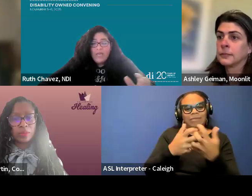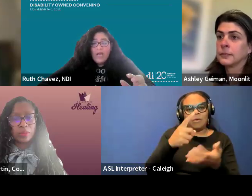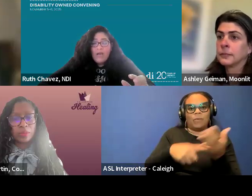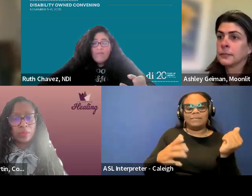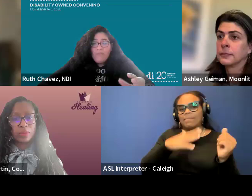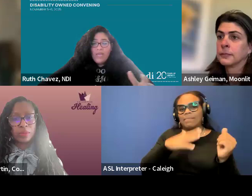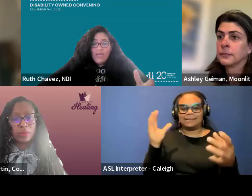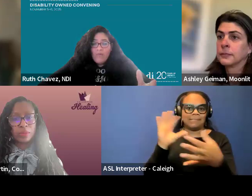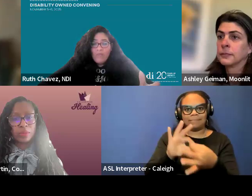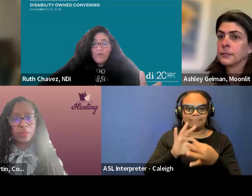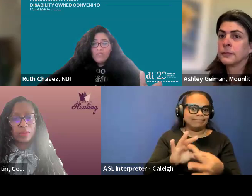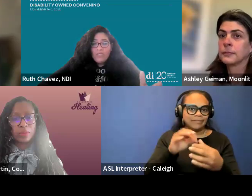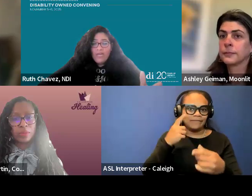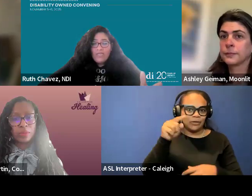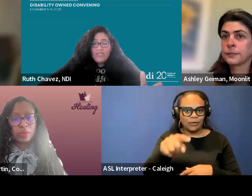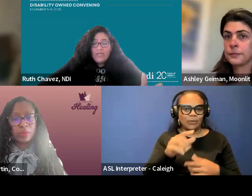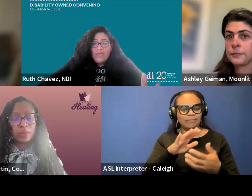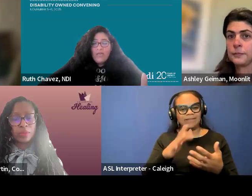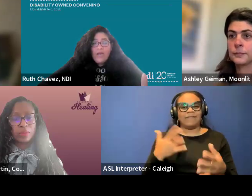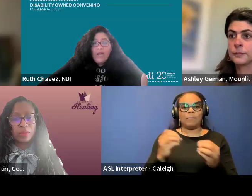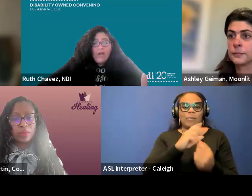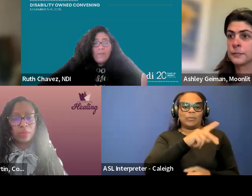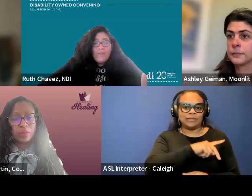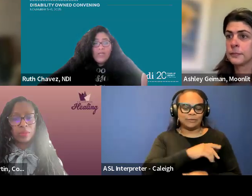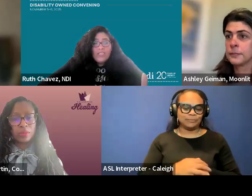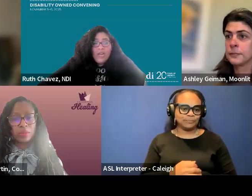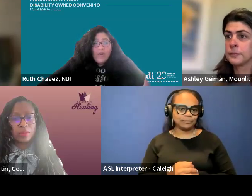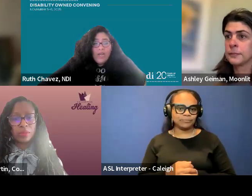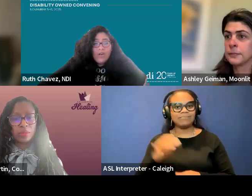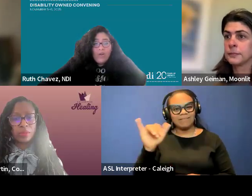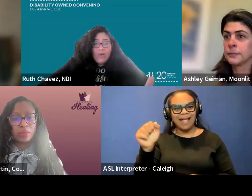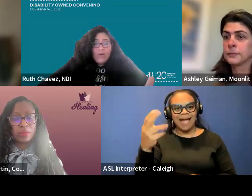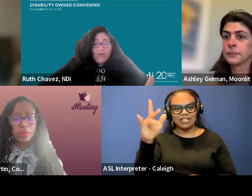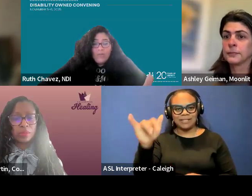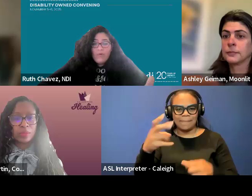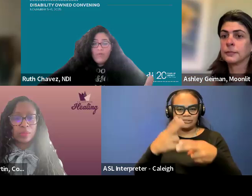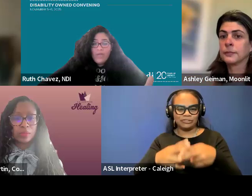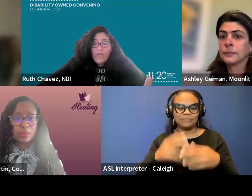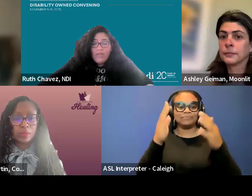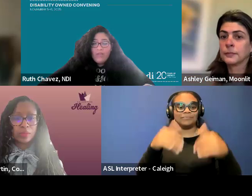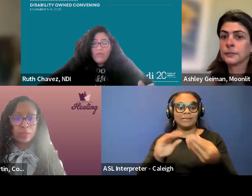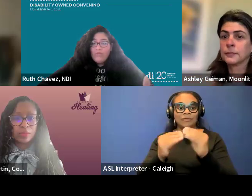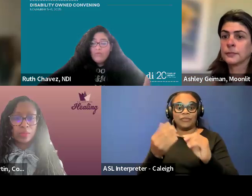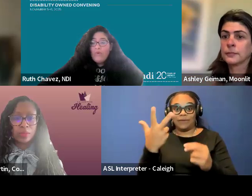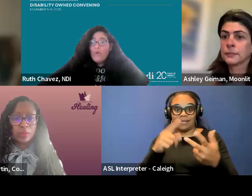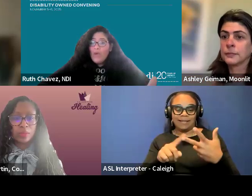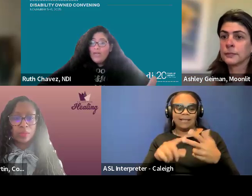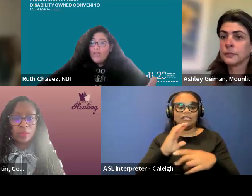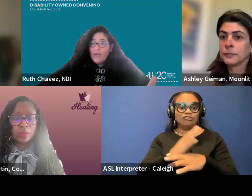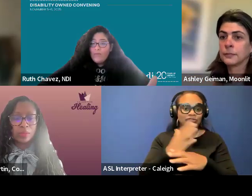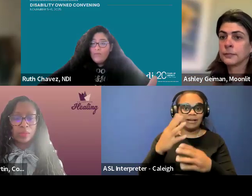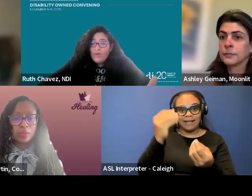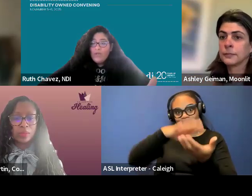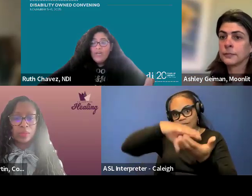mentioned, making it more personalized. Share and learn. Number 3, don't go